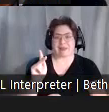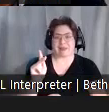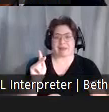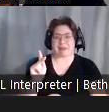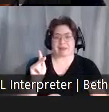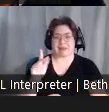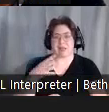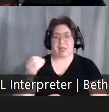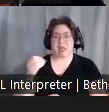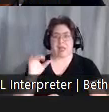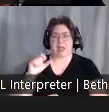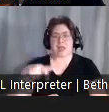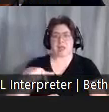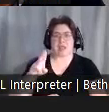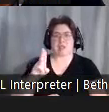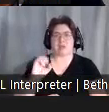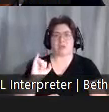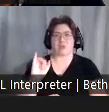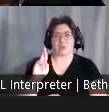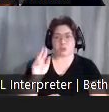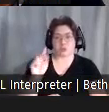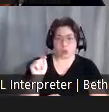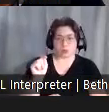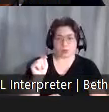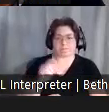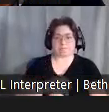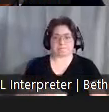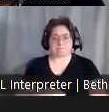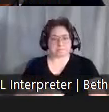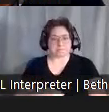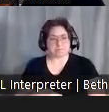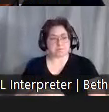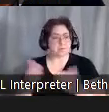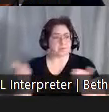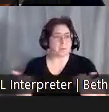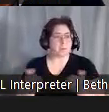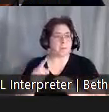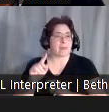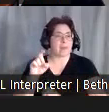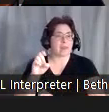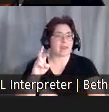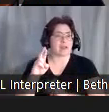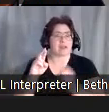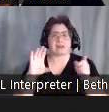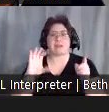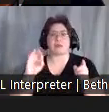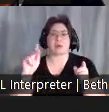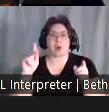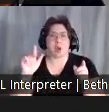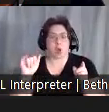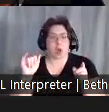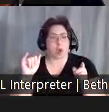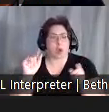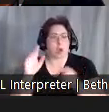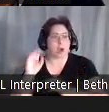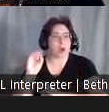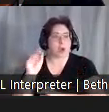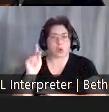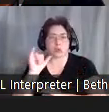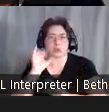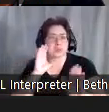Here's a photo of some of the xeric oak components. So this is sandpost